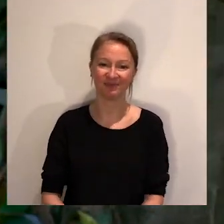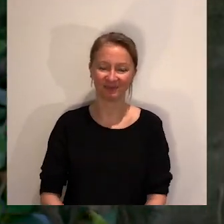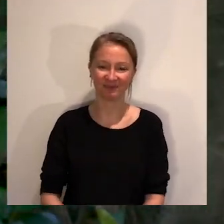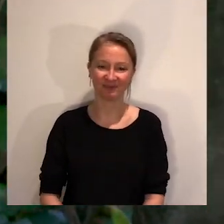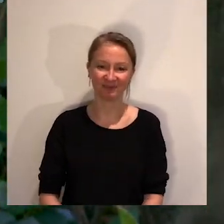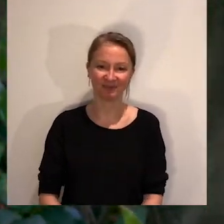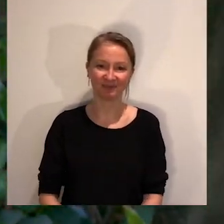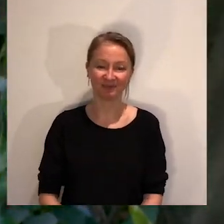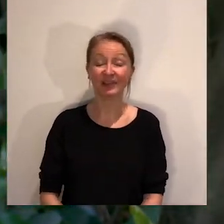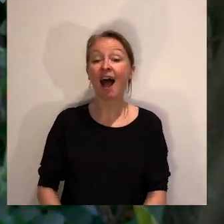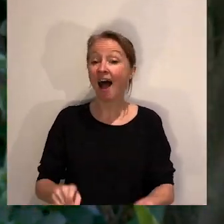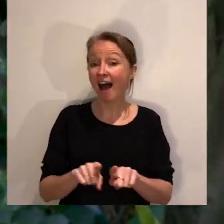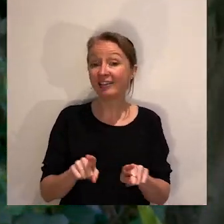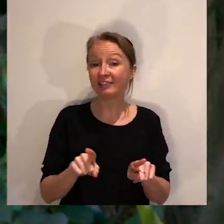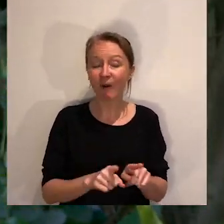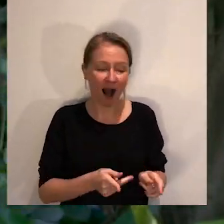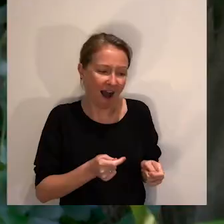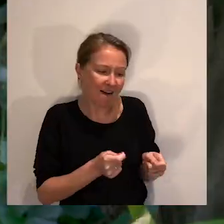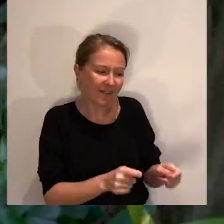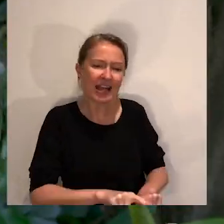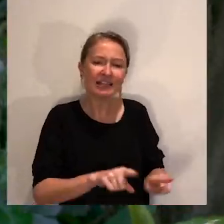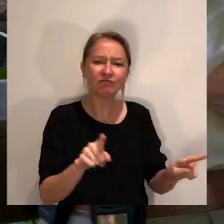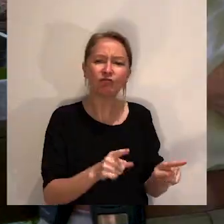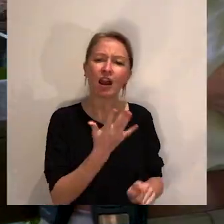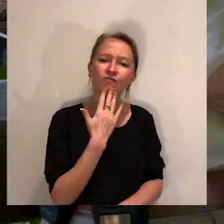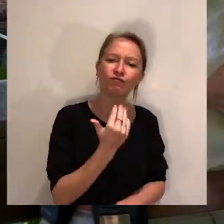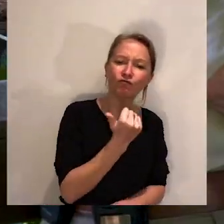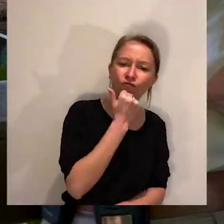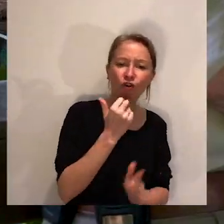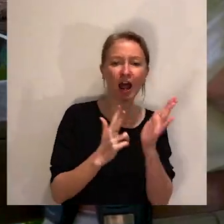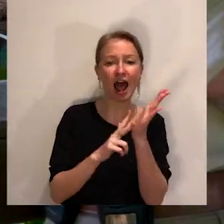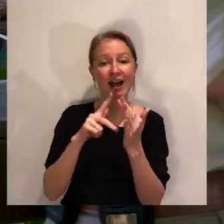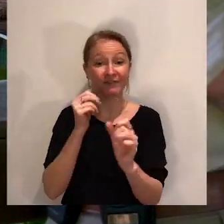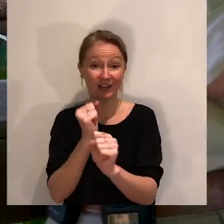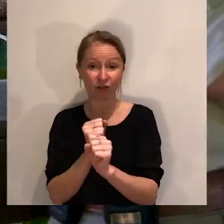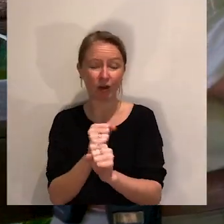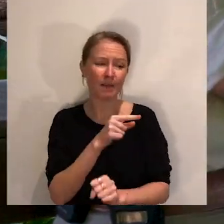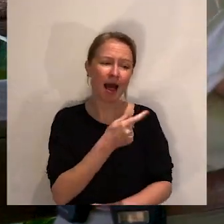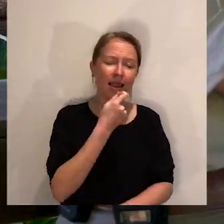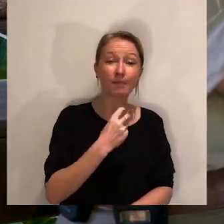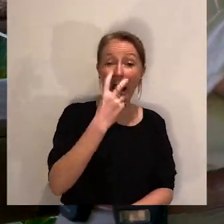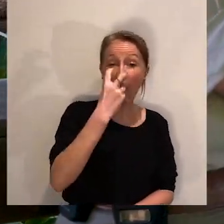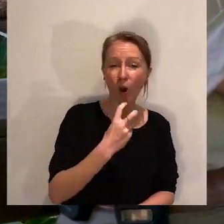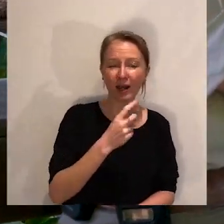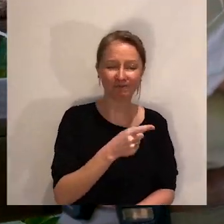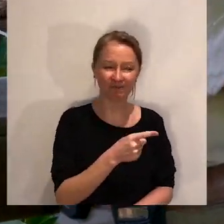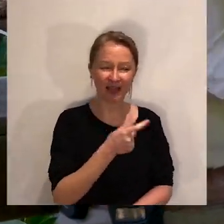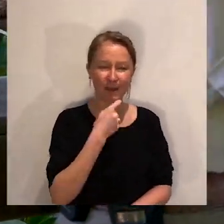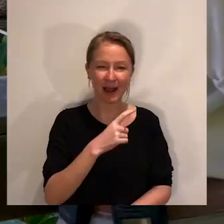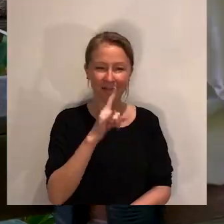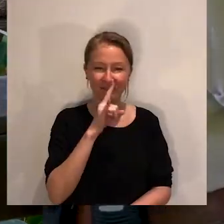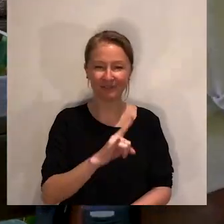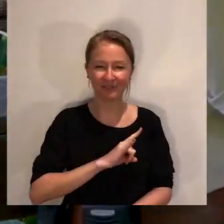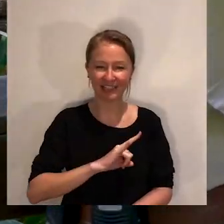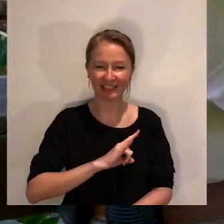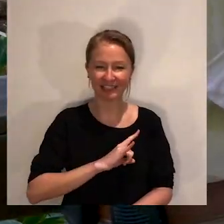And we also feed him a whole different variety of fruit and vegetables, but being an elder animal, he's a little bit fussy. He loves sweet potato, but it has